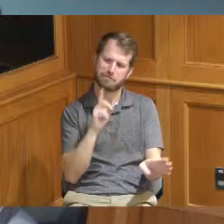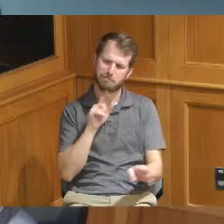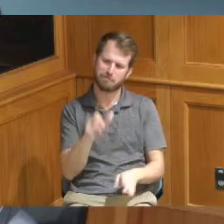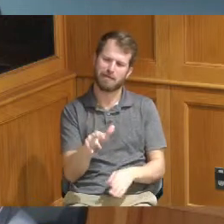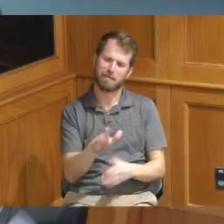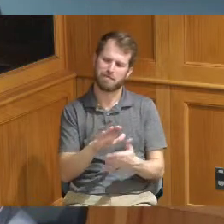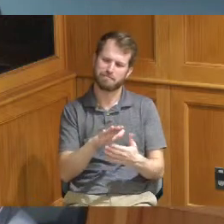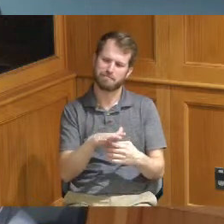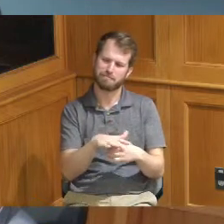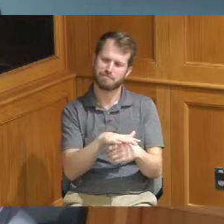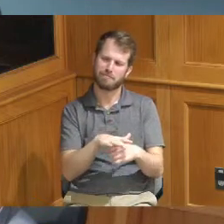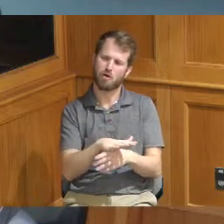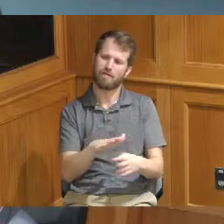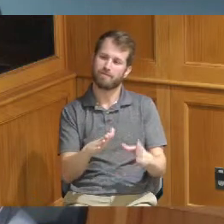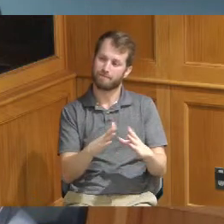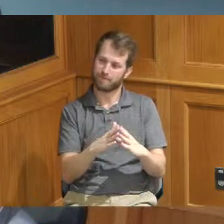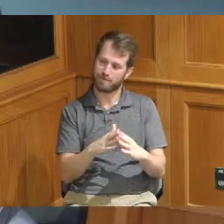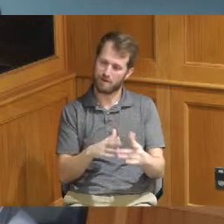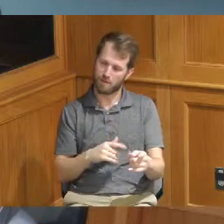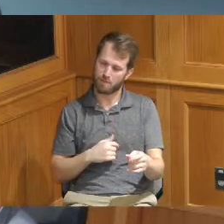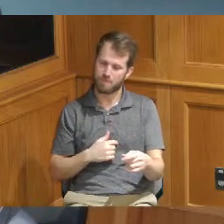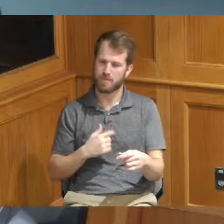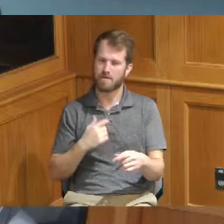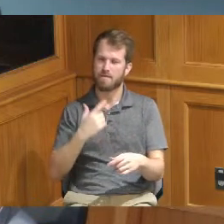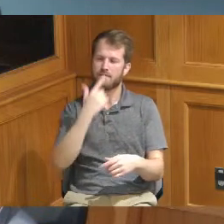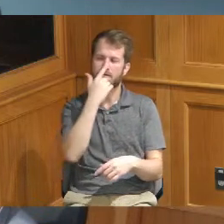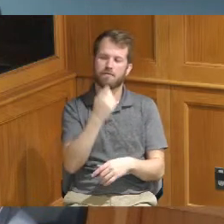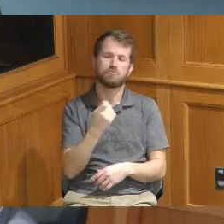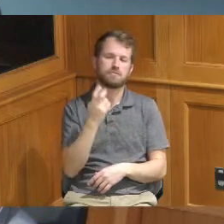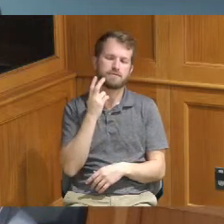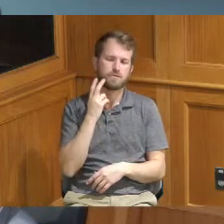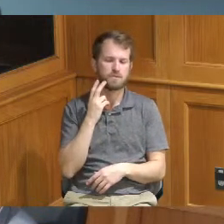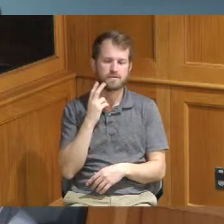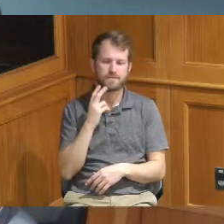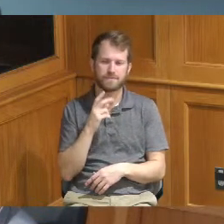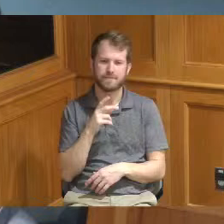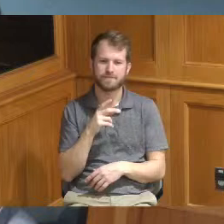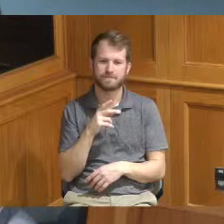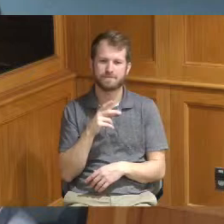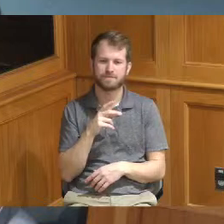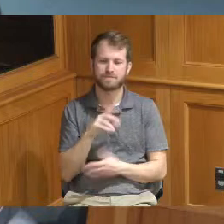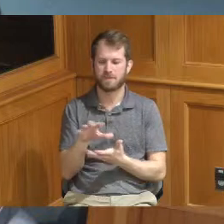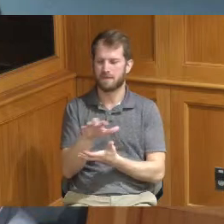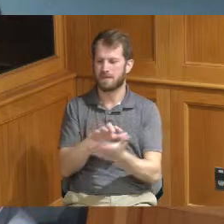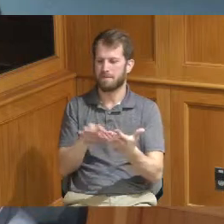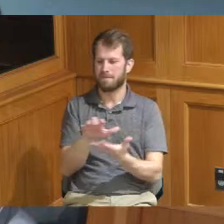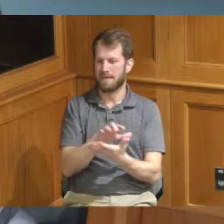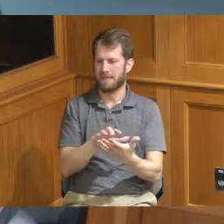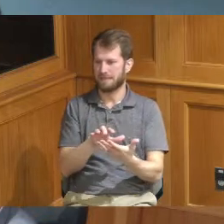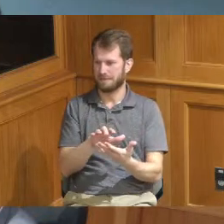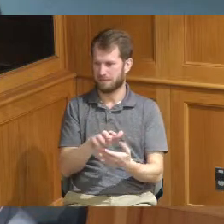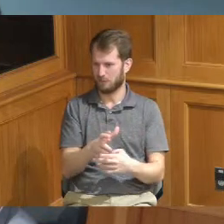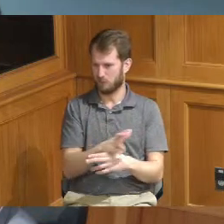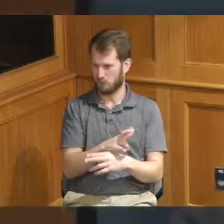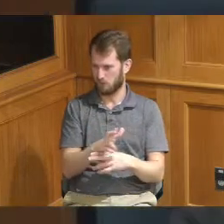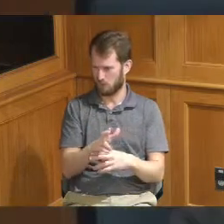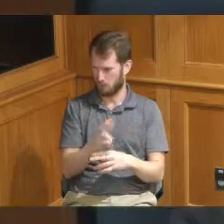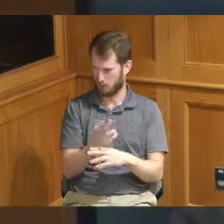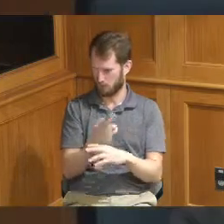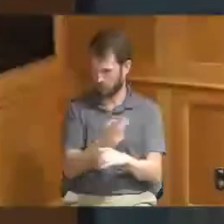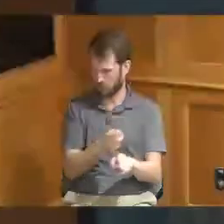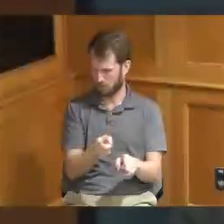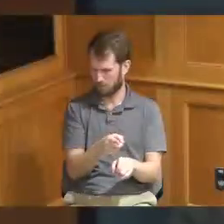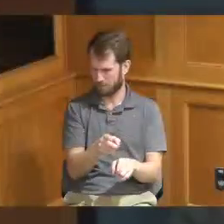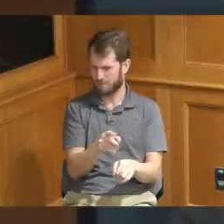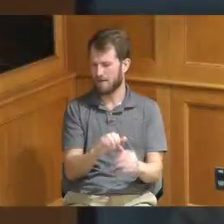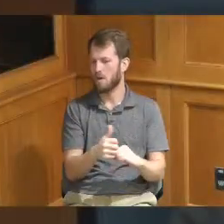town, and I'll be interested to see how the mixed use plays out in that area. I'm